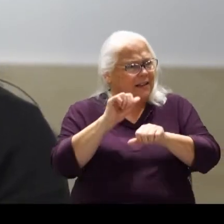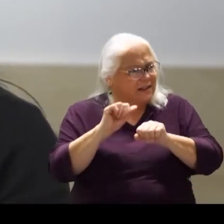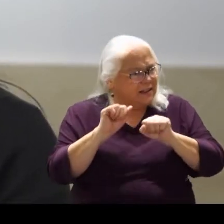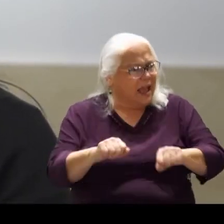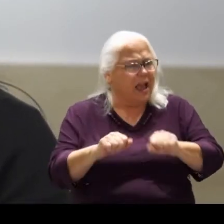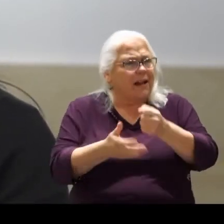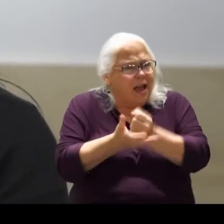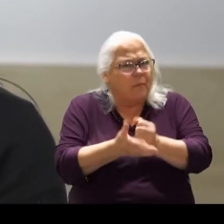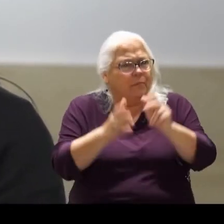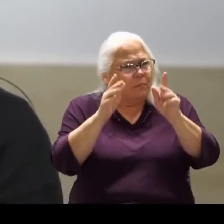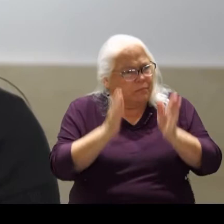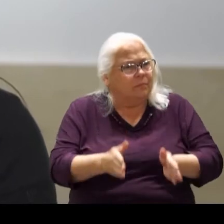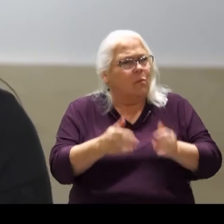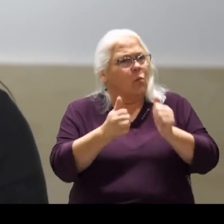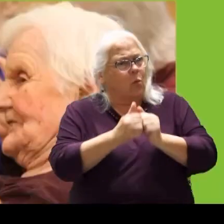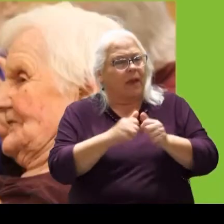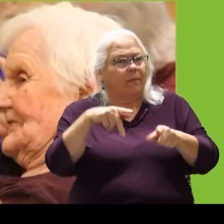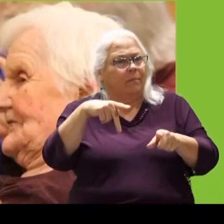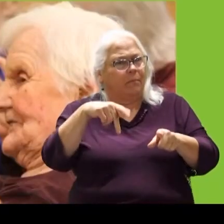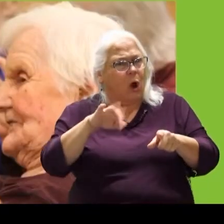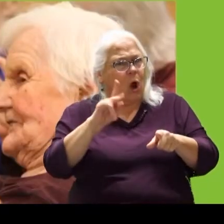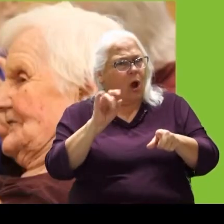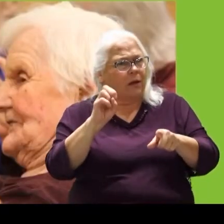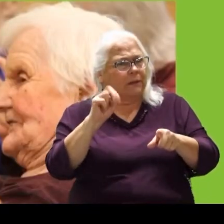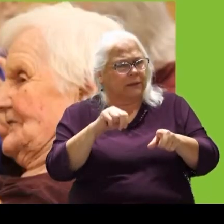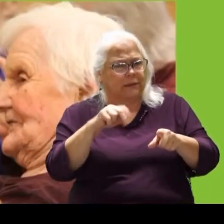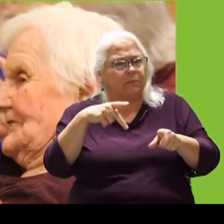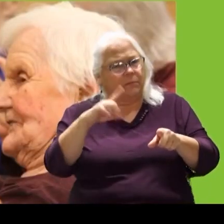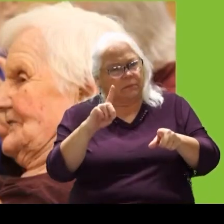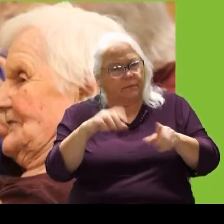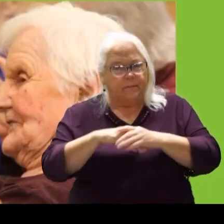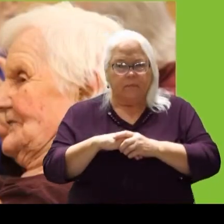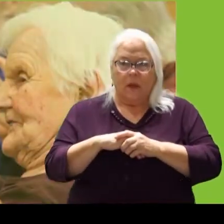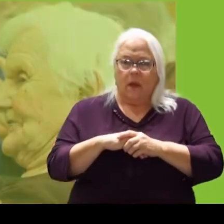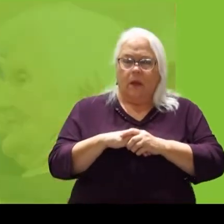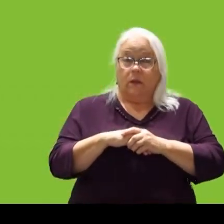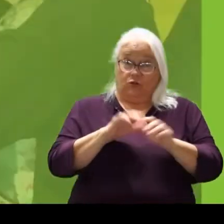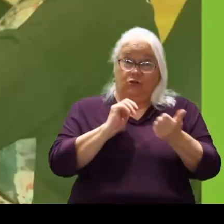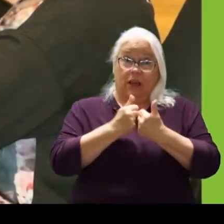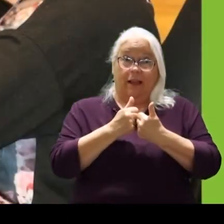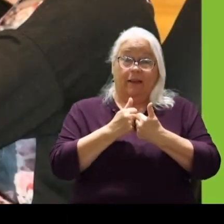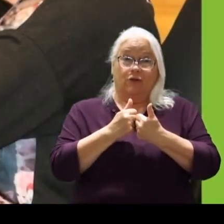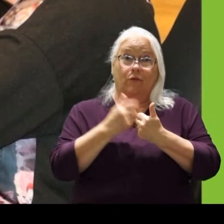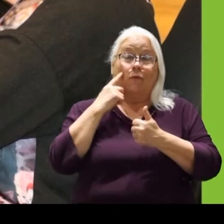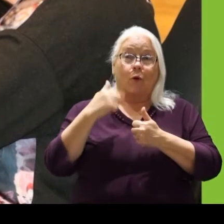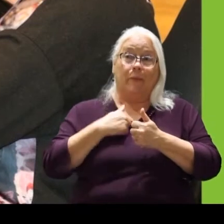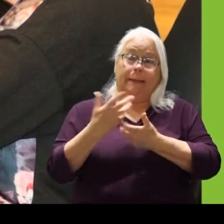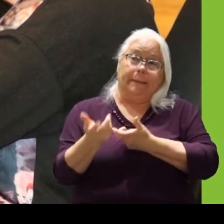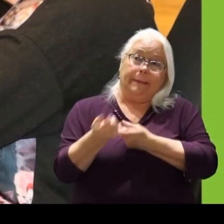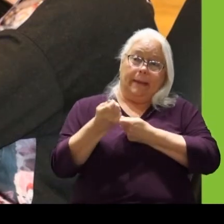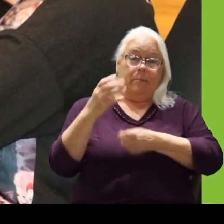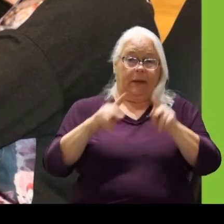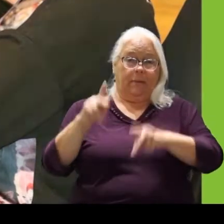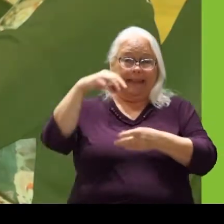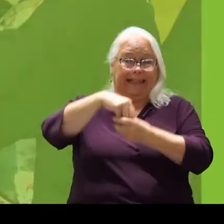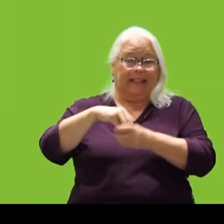class can offer someone who's living with Parkinson's disease. So one of the challenges in getting people to come to my program was that it's